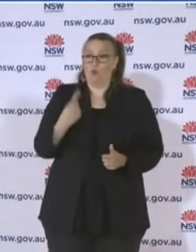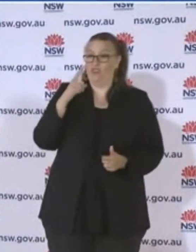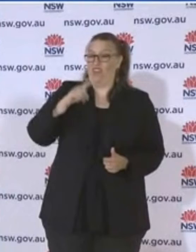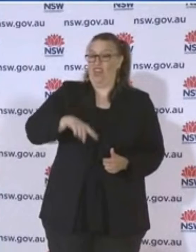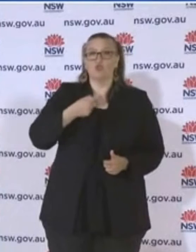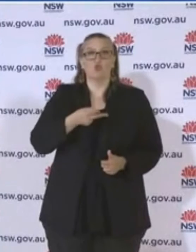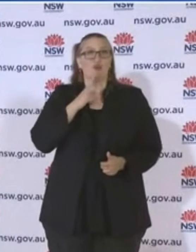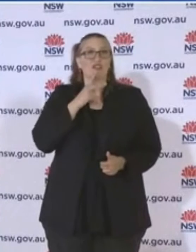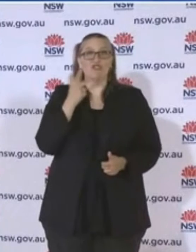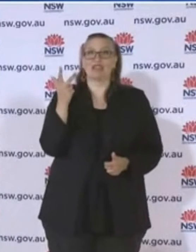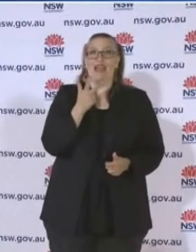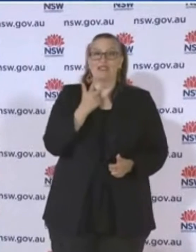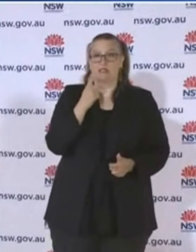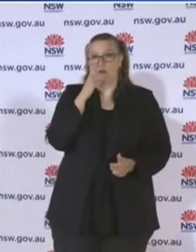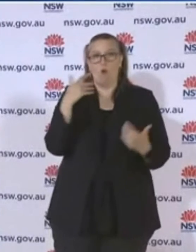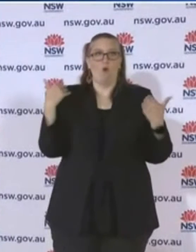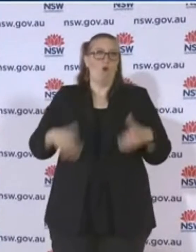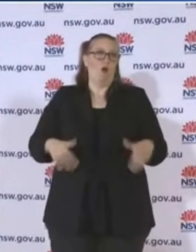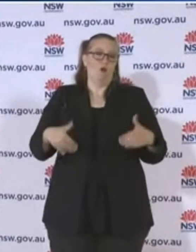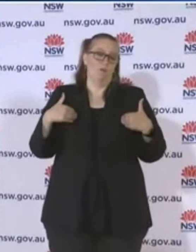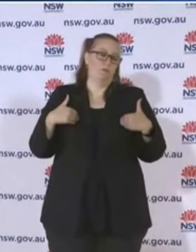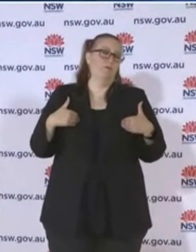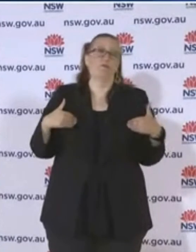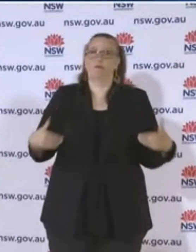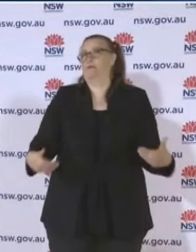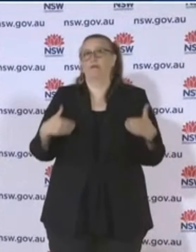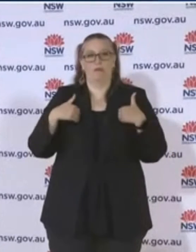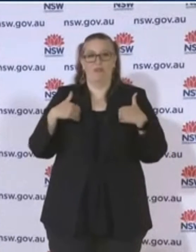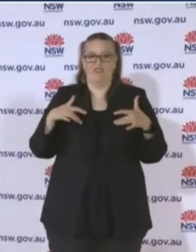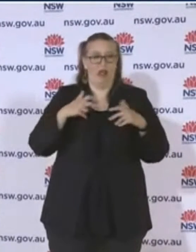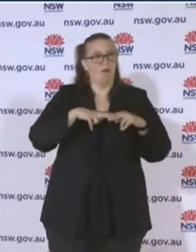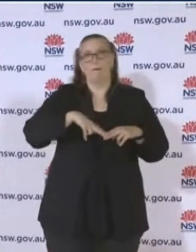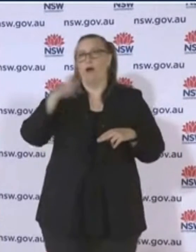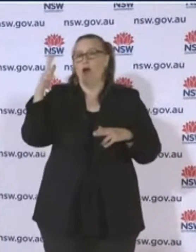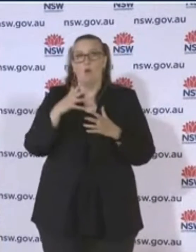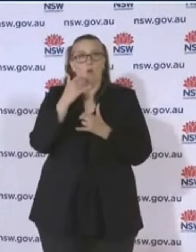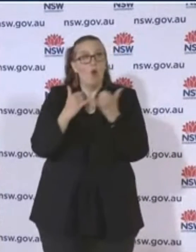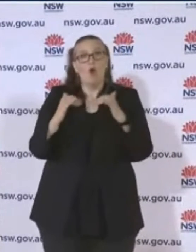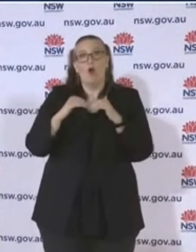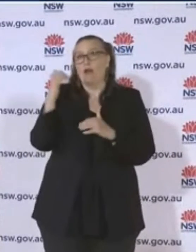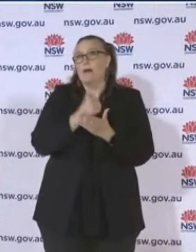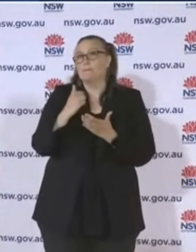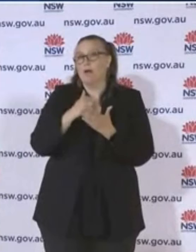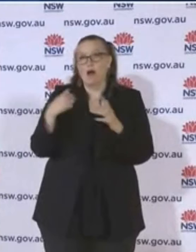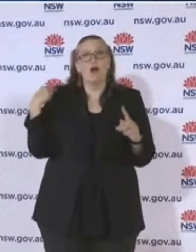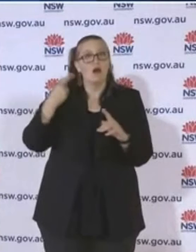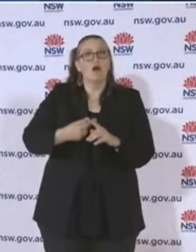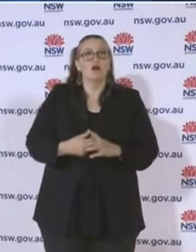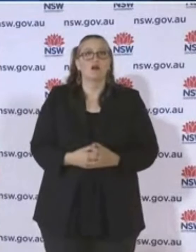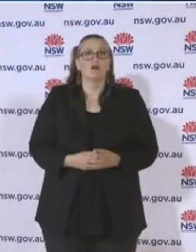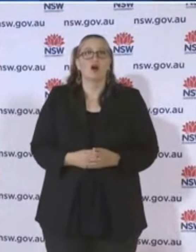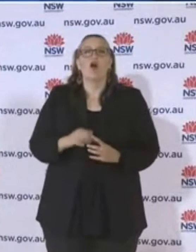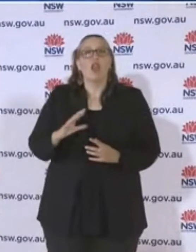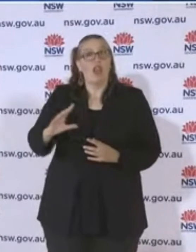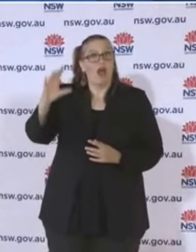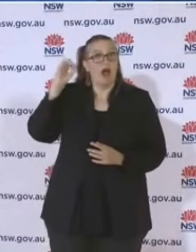Last week you said that you don't want people to get upset by these numbers, that they will bounce around. But There are also a number of people who are concerned that you